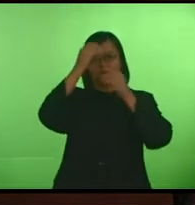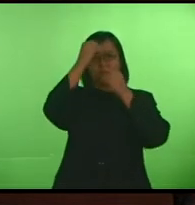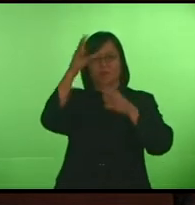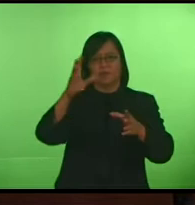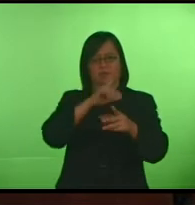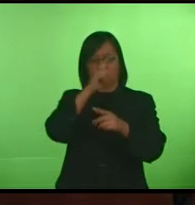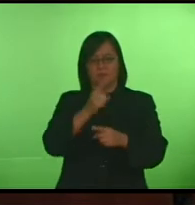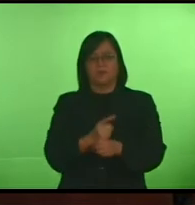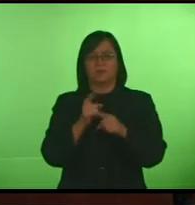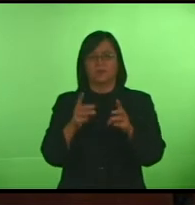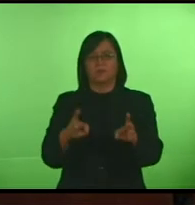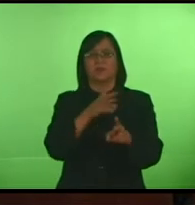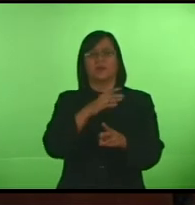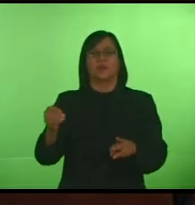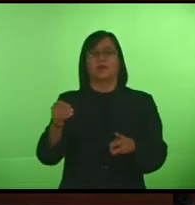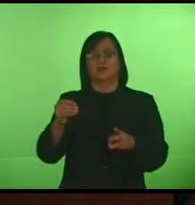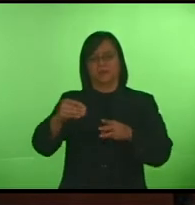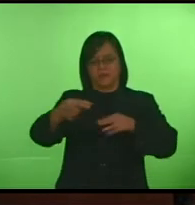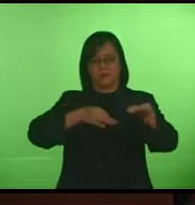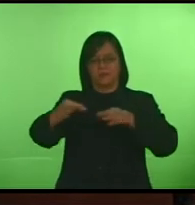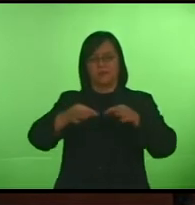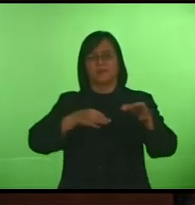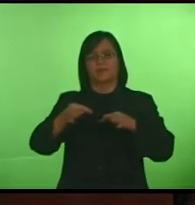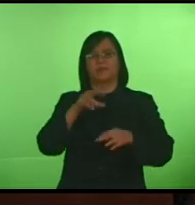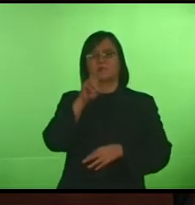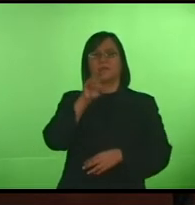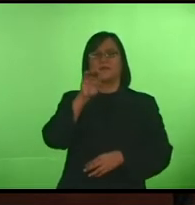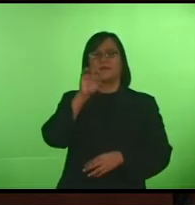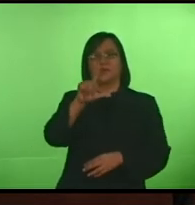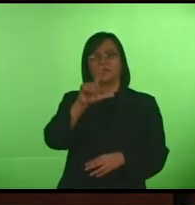interpret visual cues.